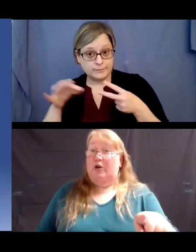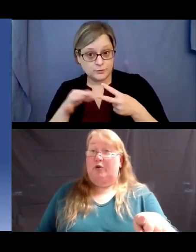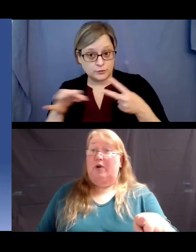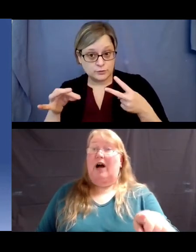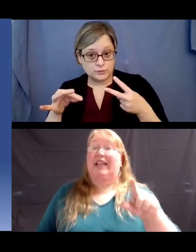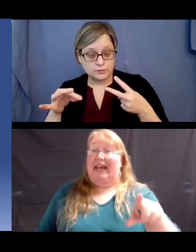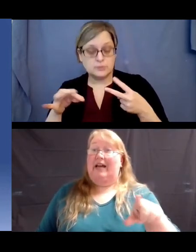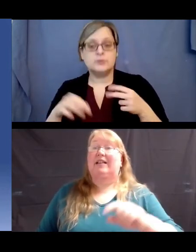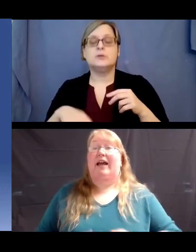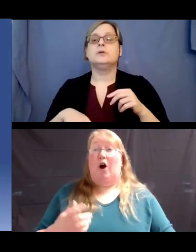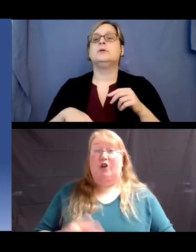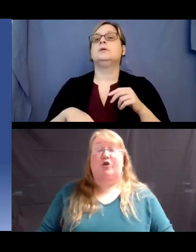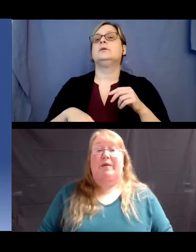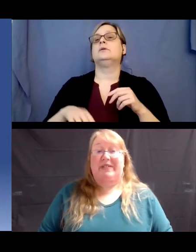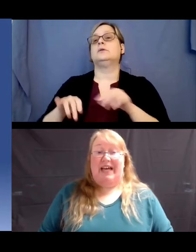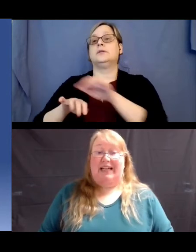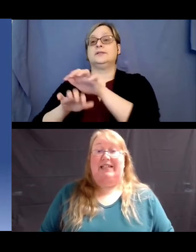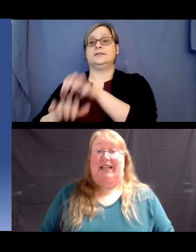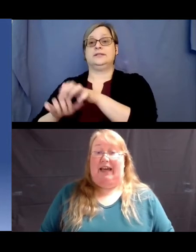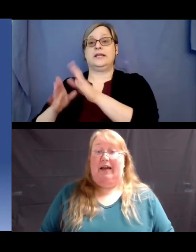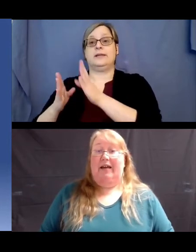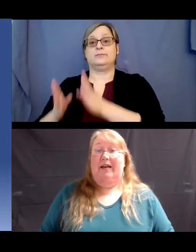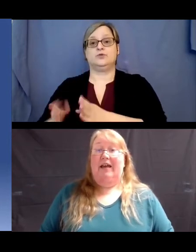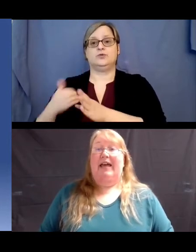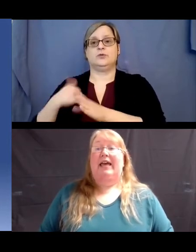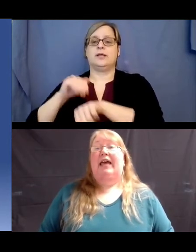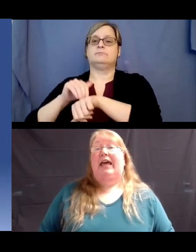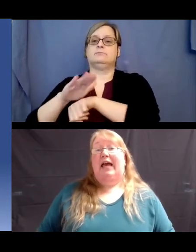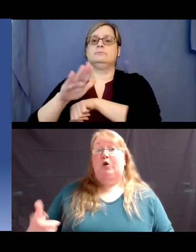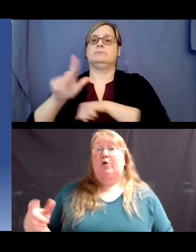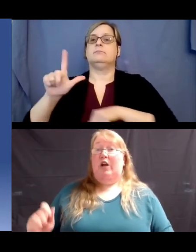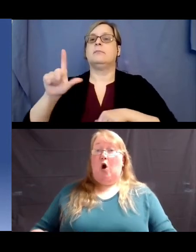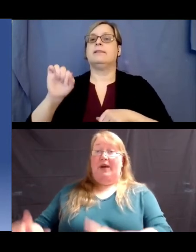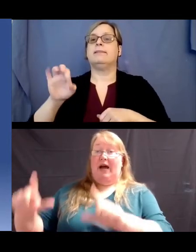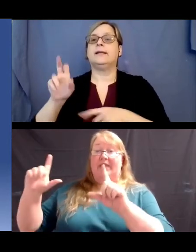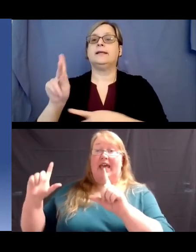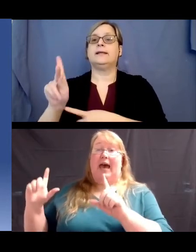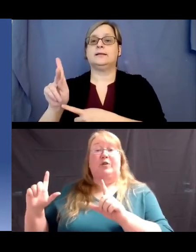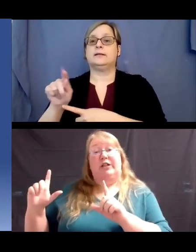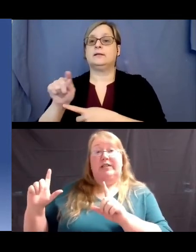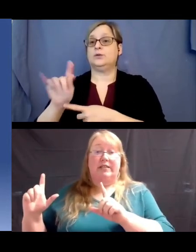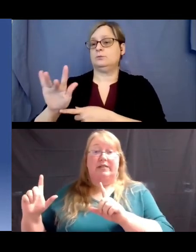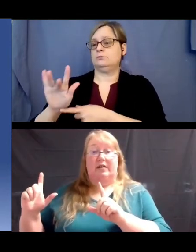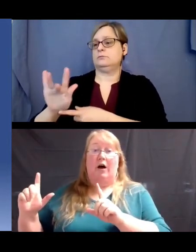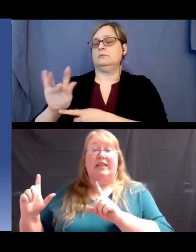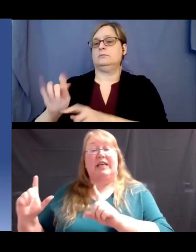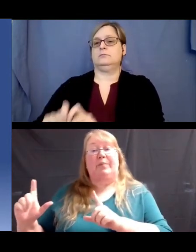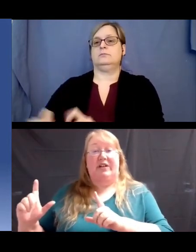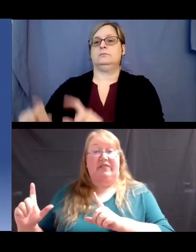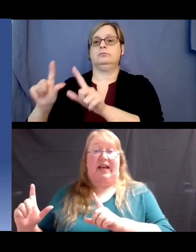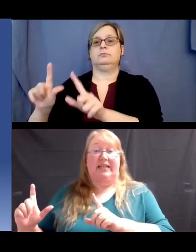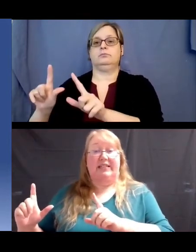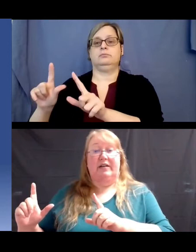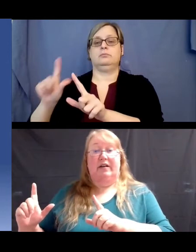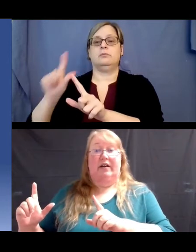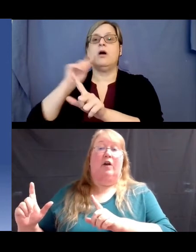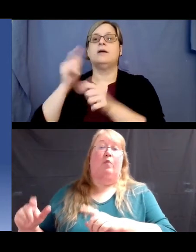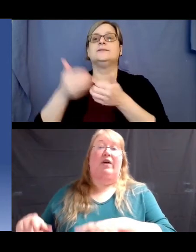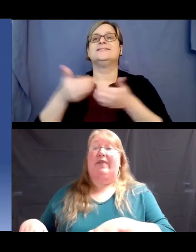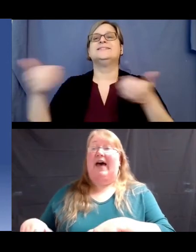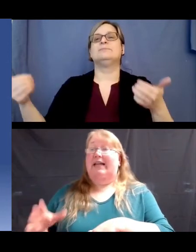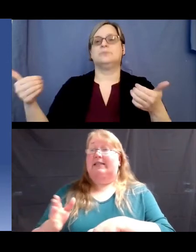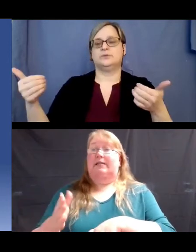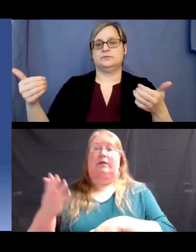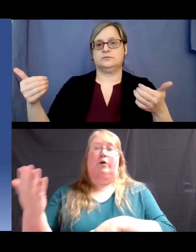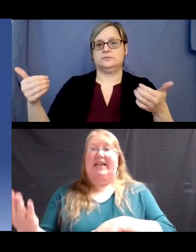send you a link like our stream text link, and you can open up the captions on a separate device,